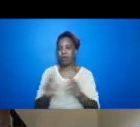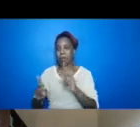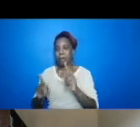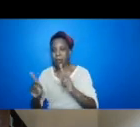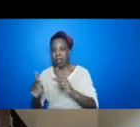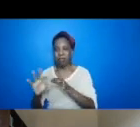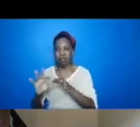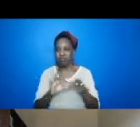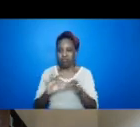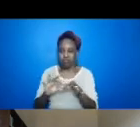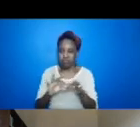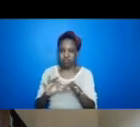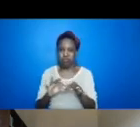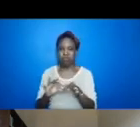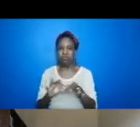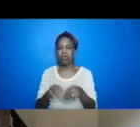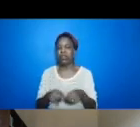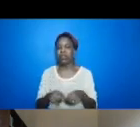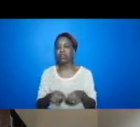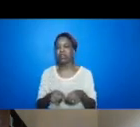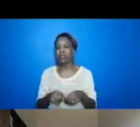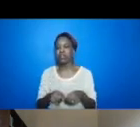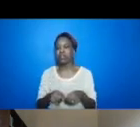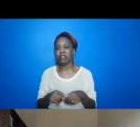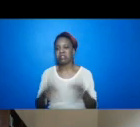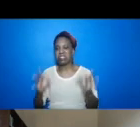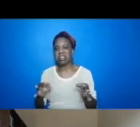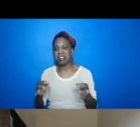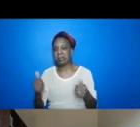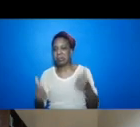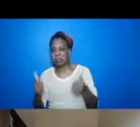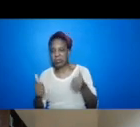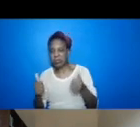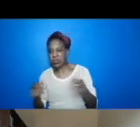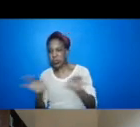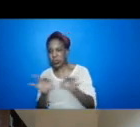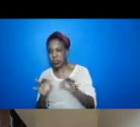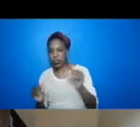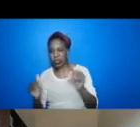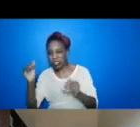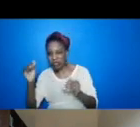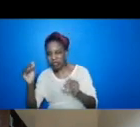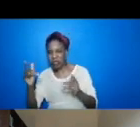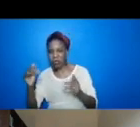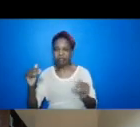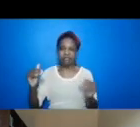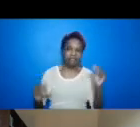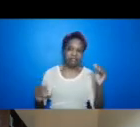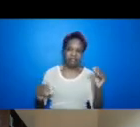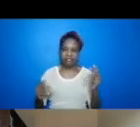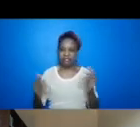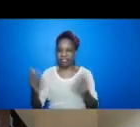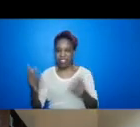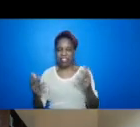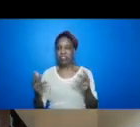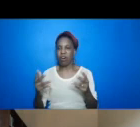prioritizing between the value of people and property is embedded in certain narratives, and those narratives then shape our legal